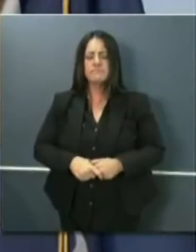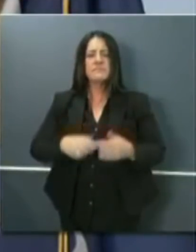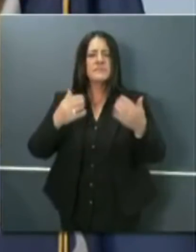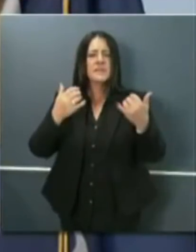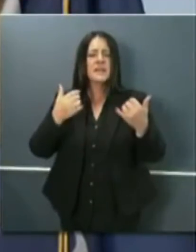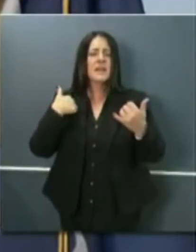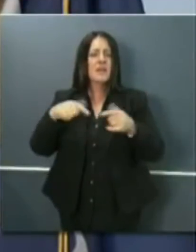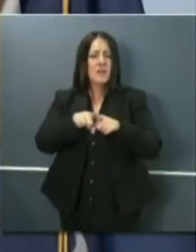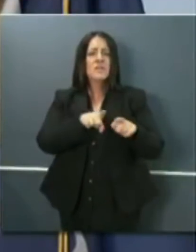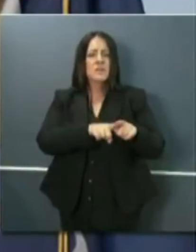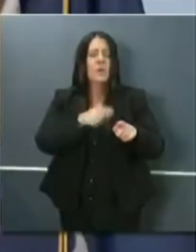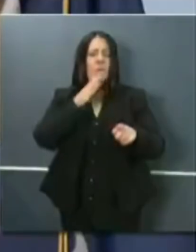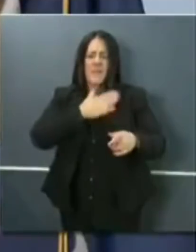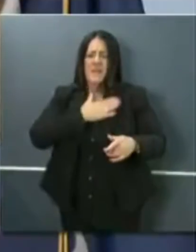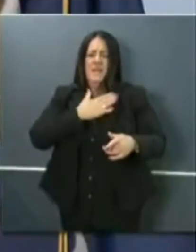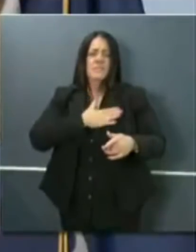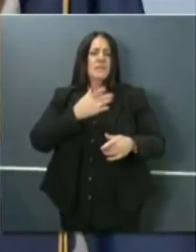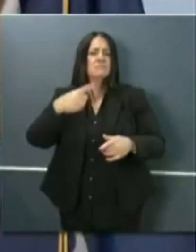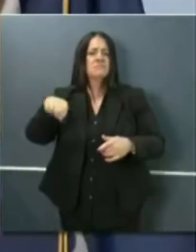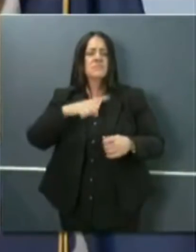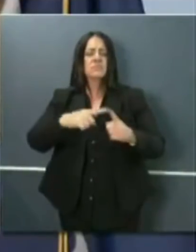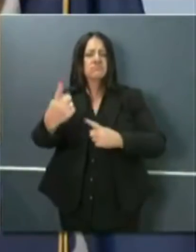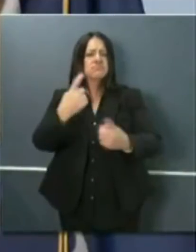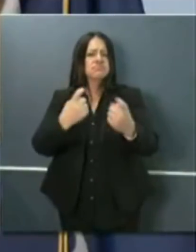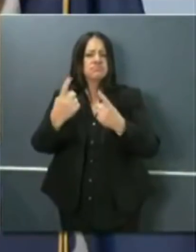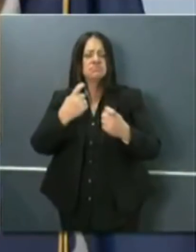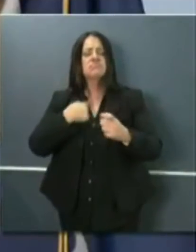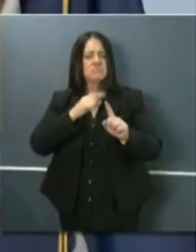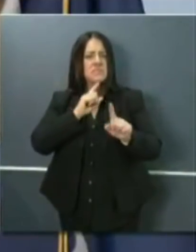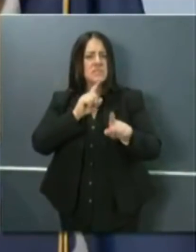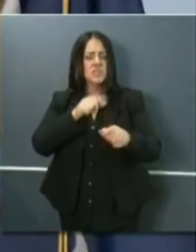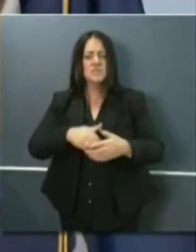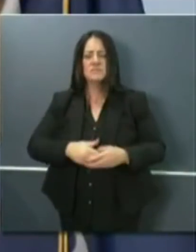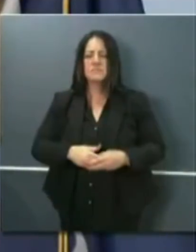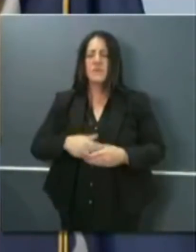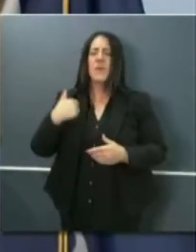questions, we are significantly increasing our efforts on homelessness. I'm happy to go into detail